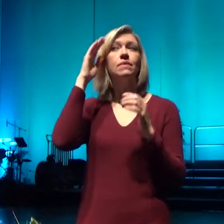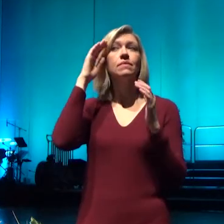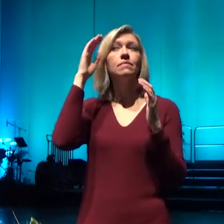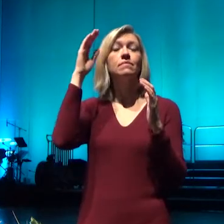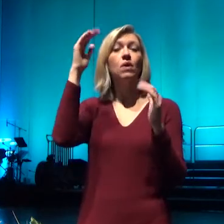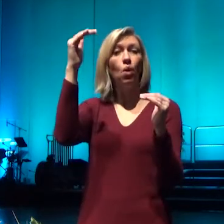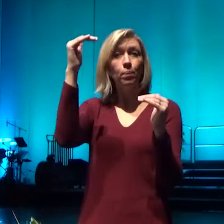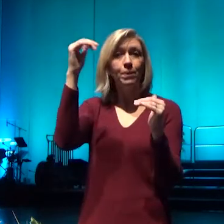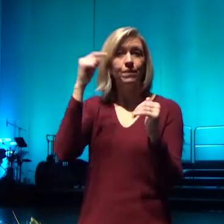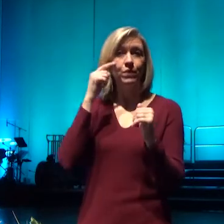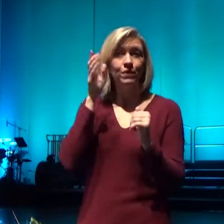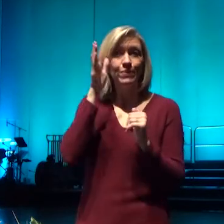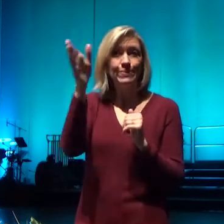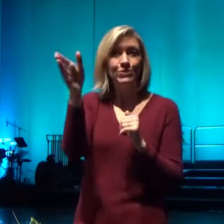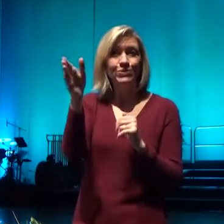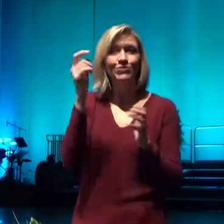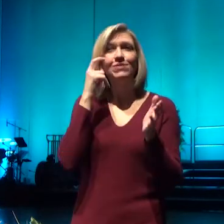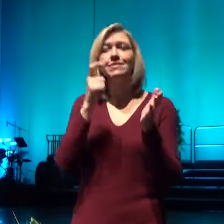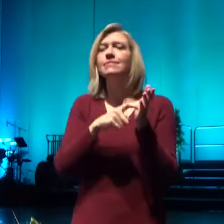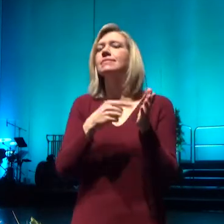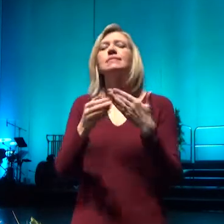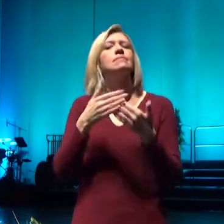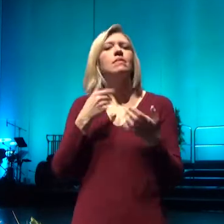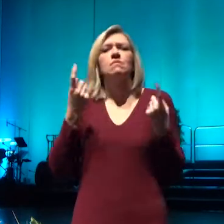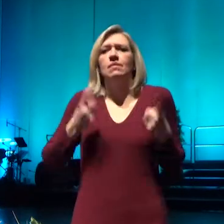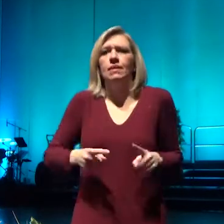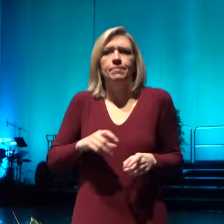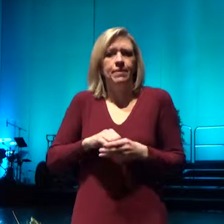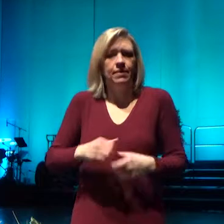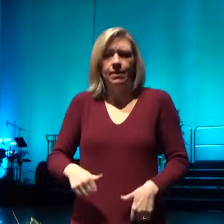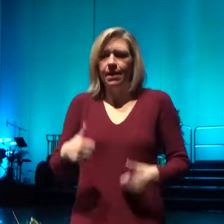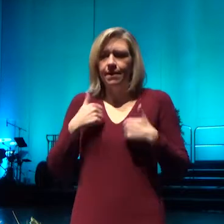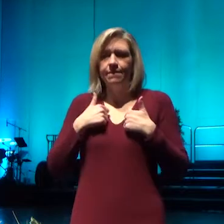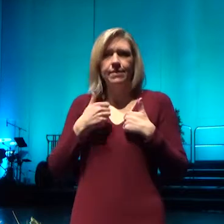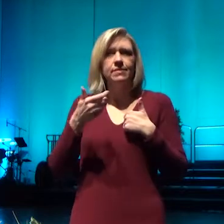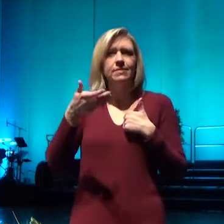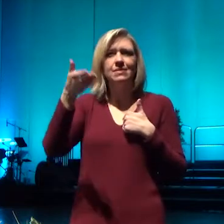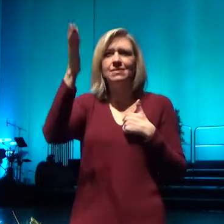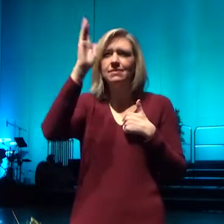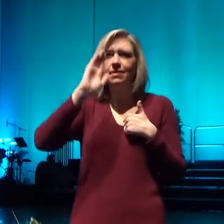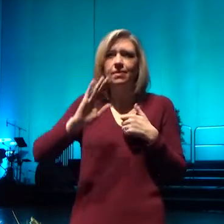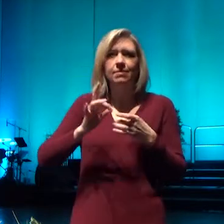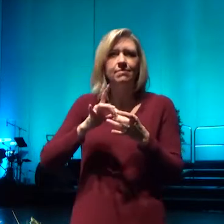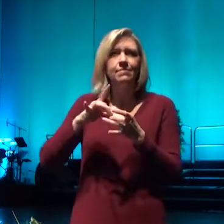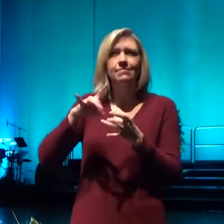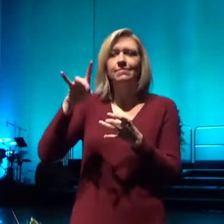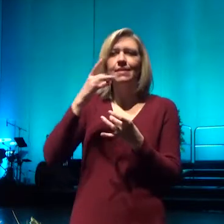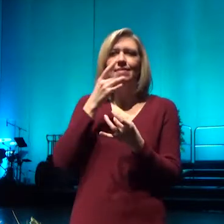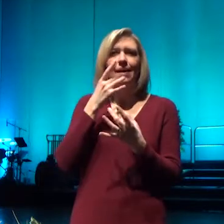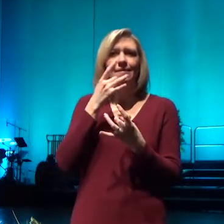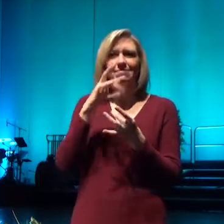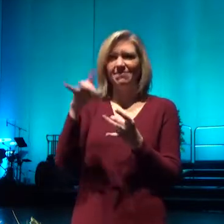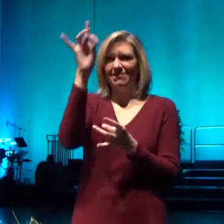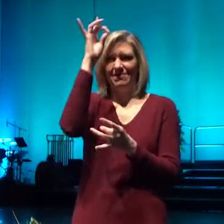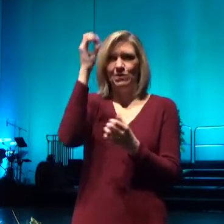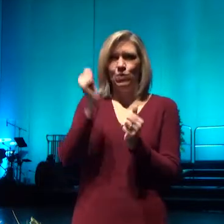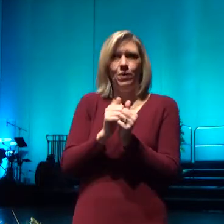hope, the recognition that no matter what takes place in our lives, there's a divine light that's always with